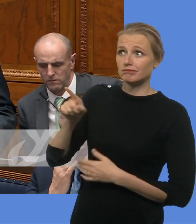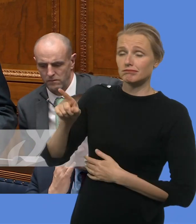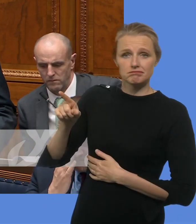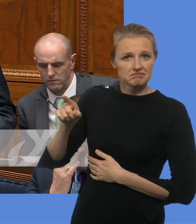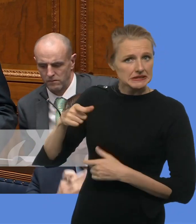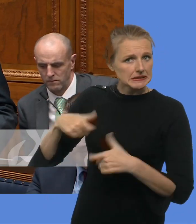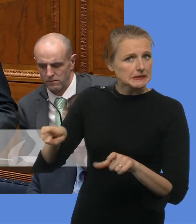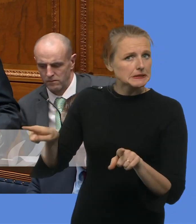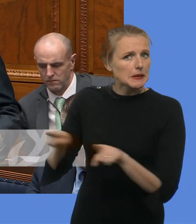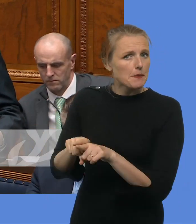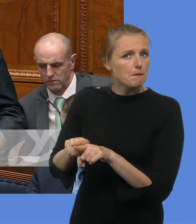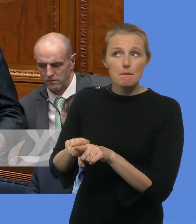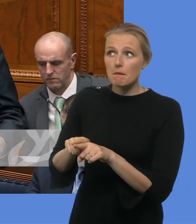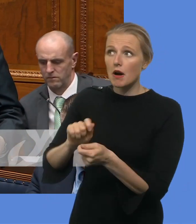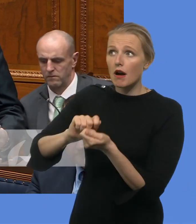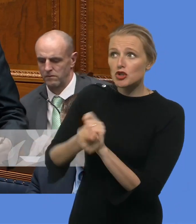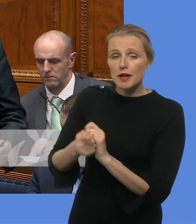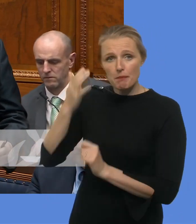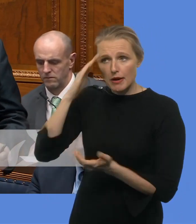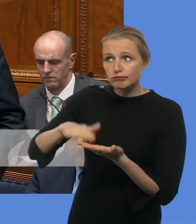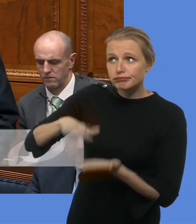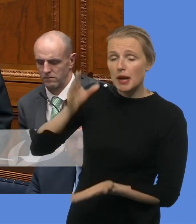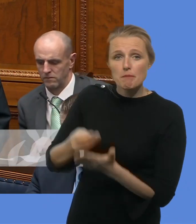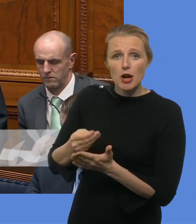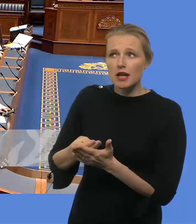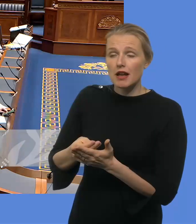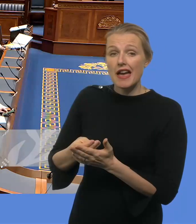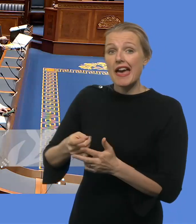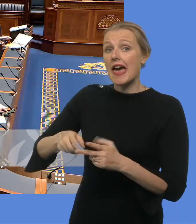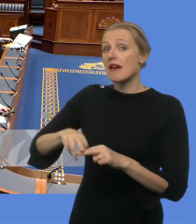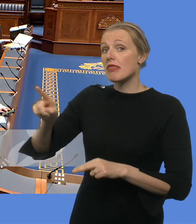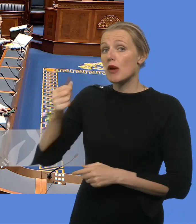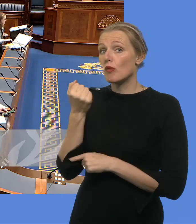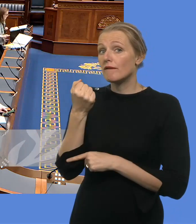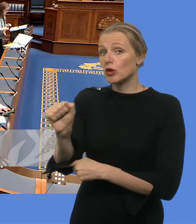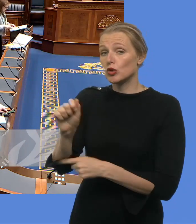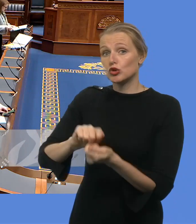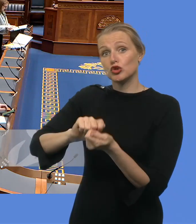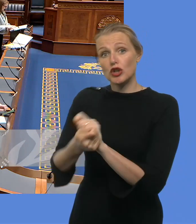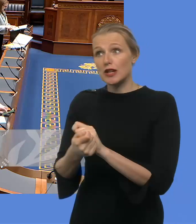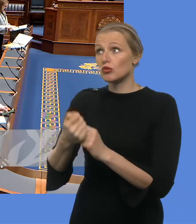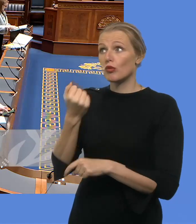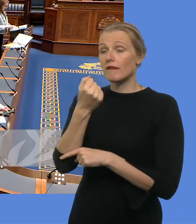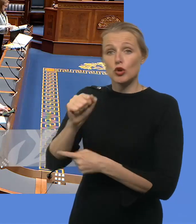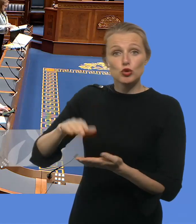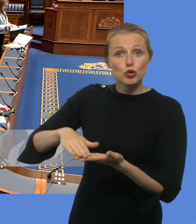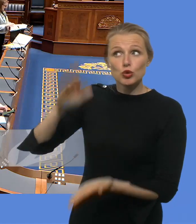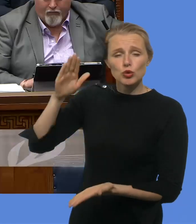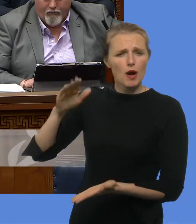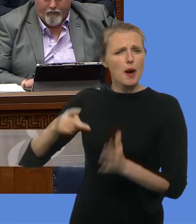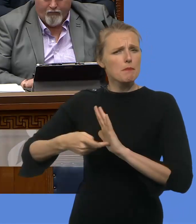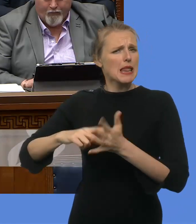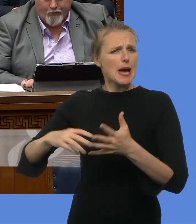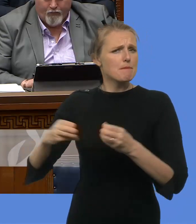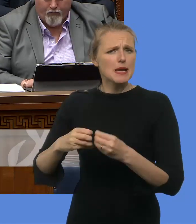its position, what's the plan B, or is there a plan B? Minister. So I have been consistent in